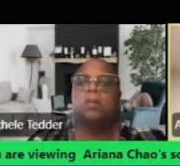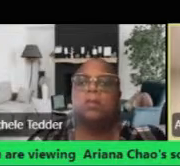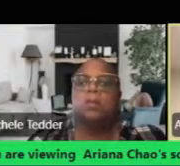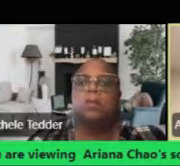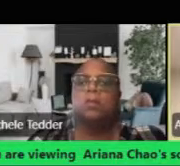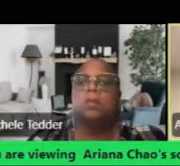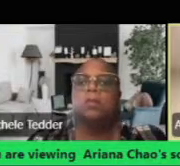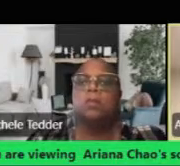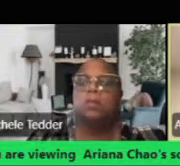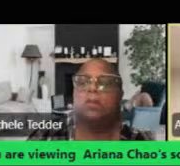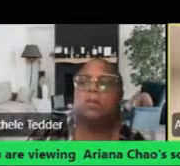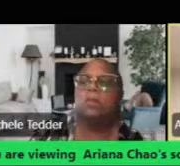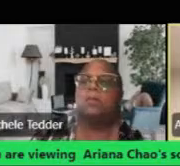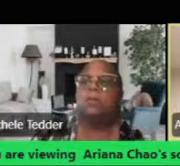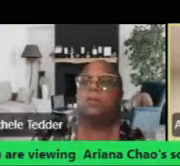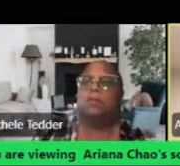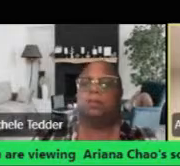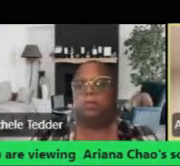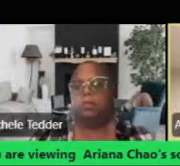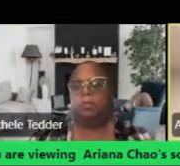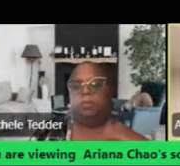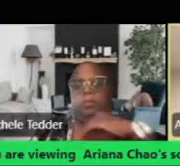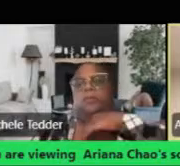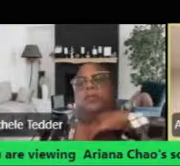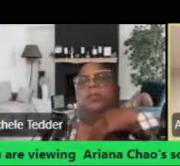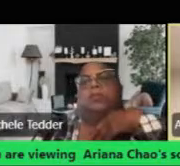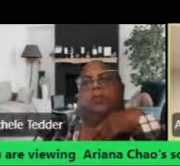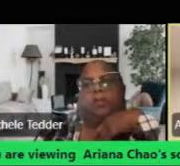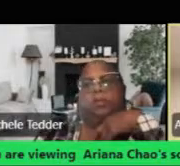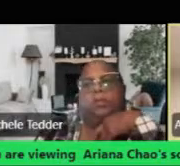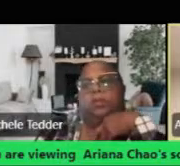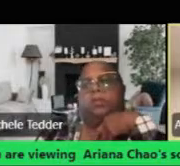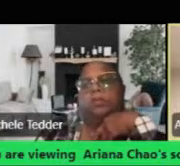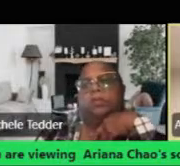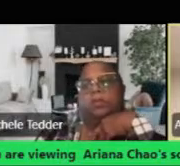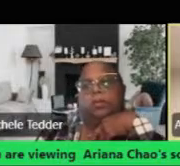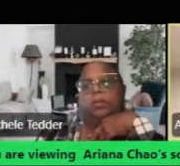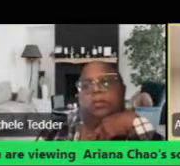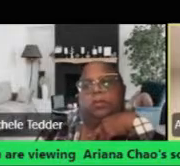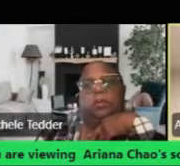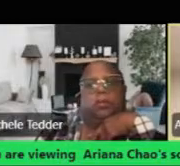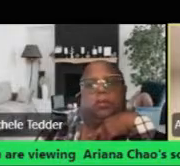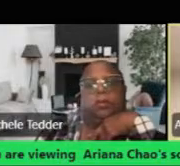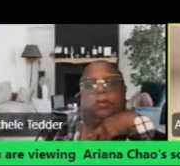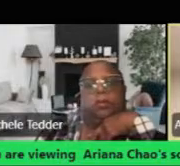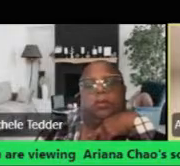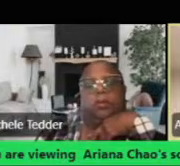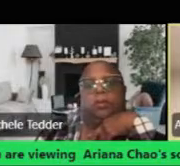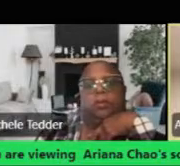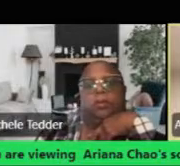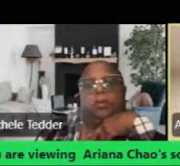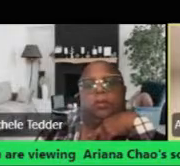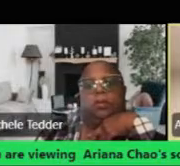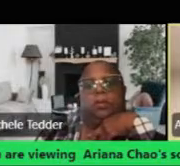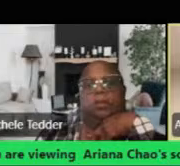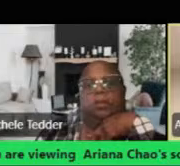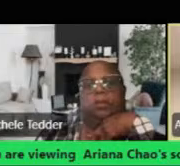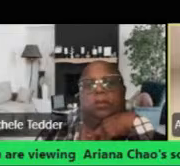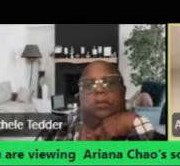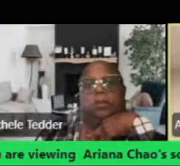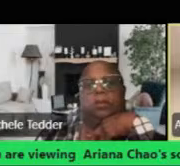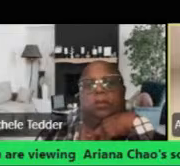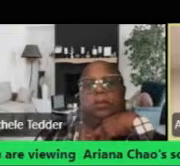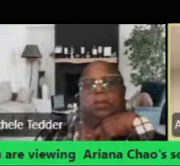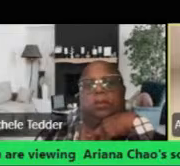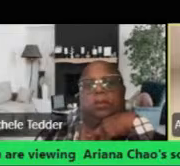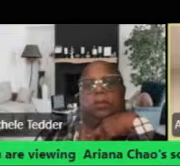enough time to exercise. So it's really important, again, for people, anyone on the medication, to make sure that they're also able to achieve and